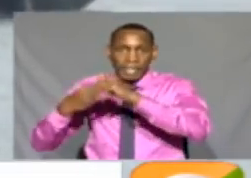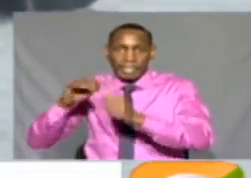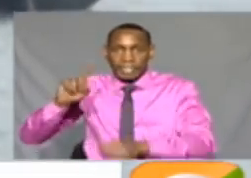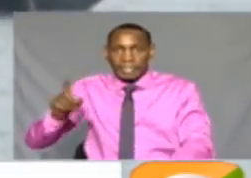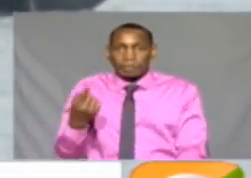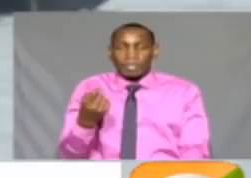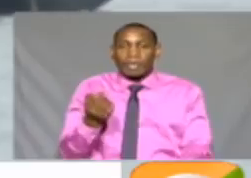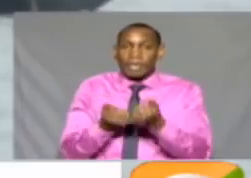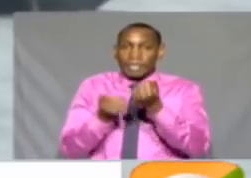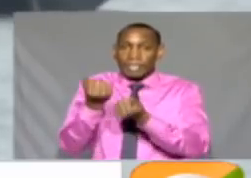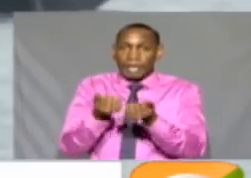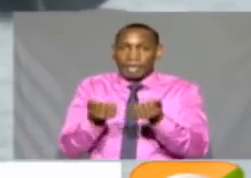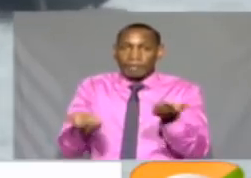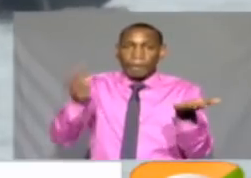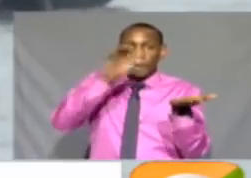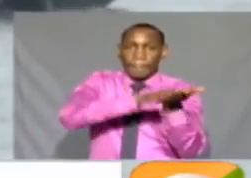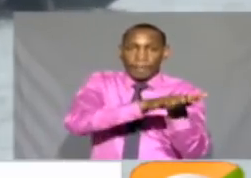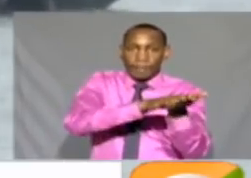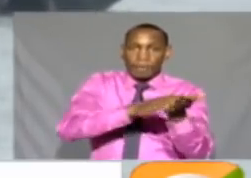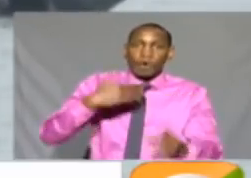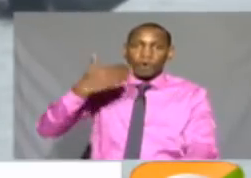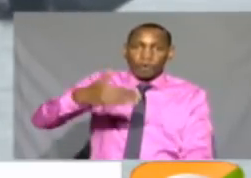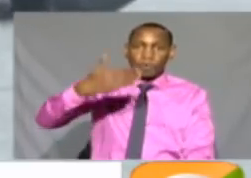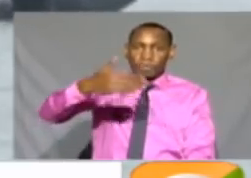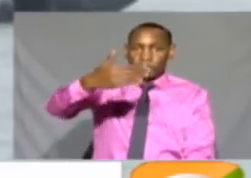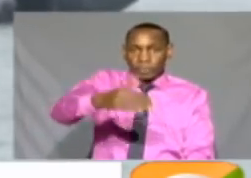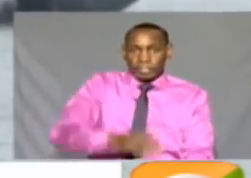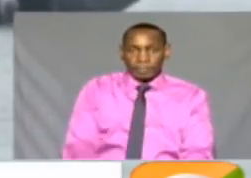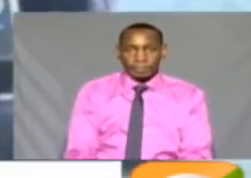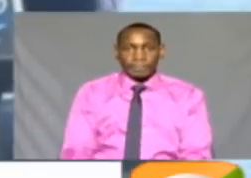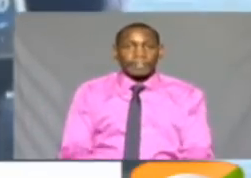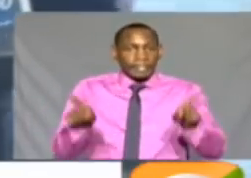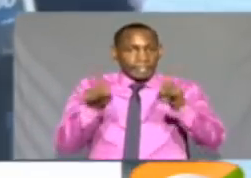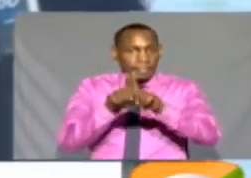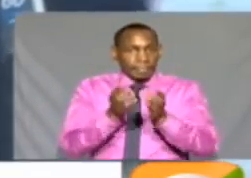6 to 7 or 6 to 8,000 vehicles per day as well. Now, these